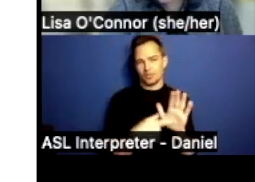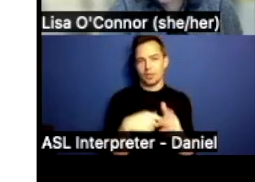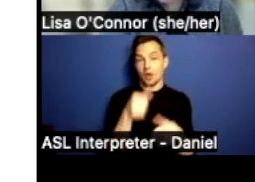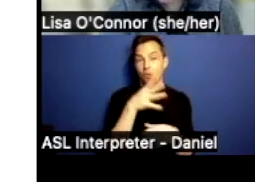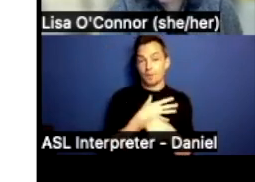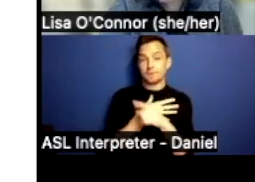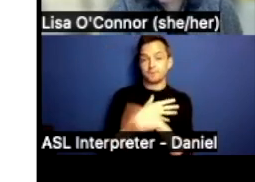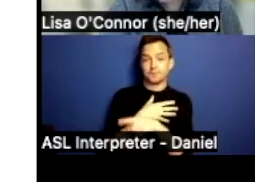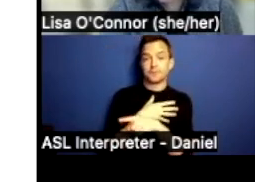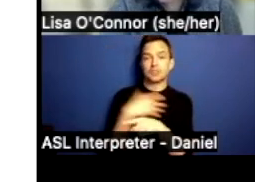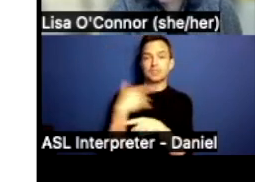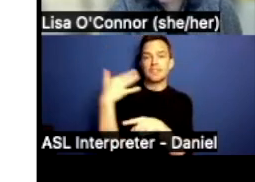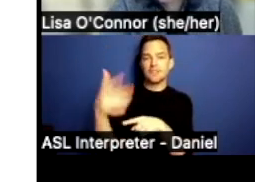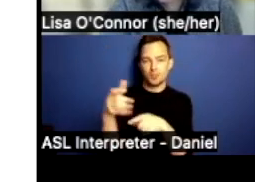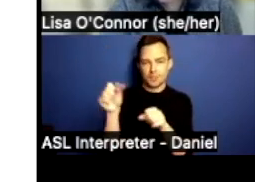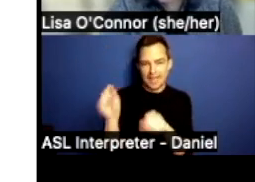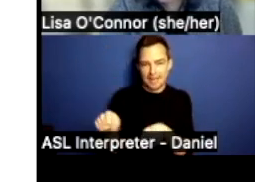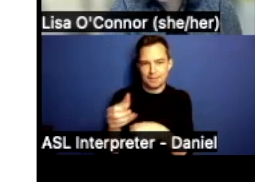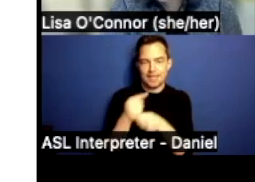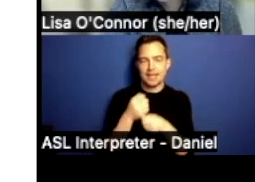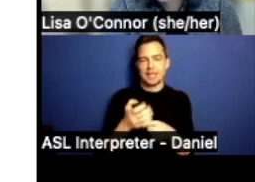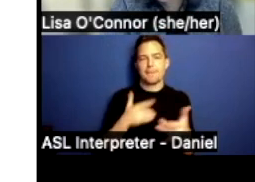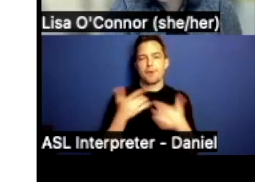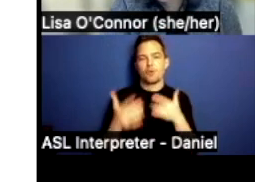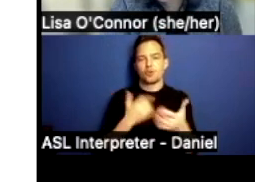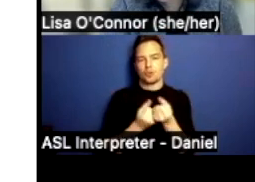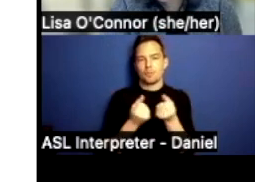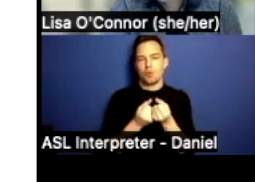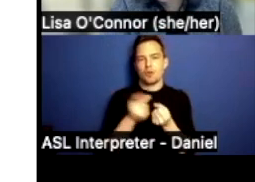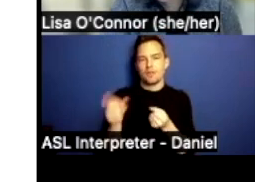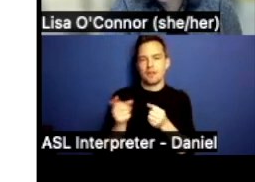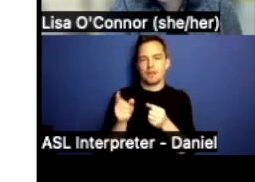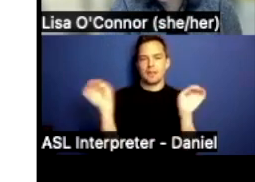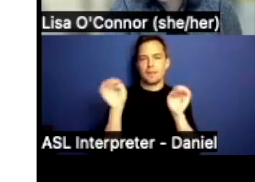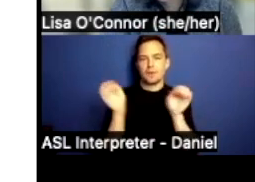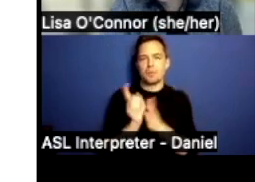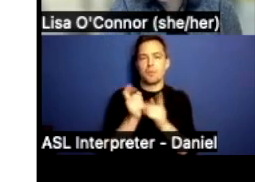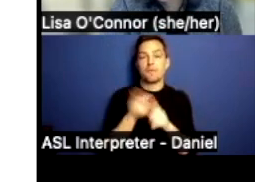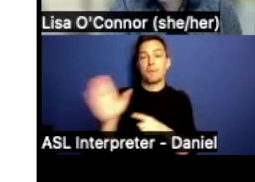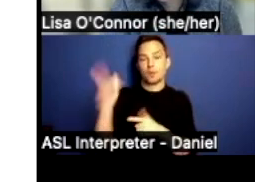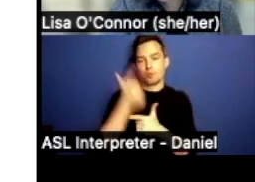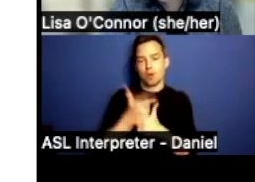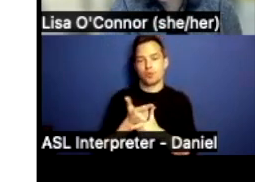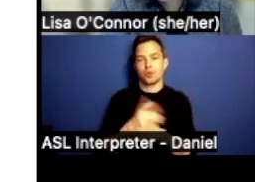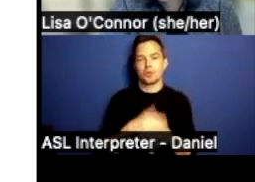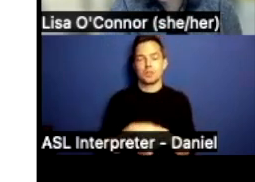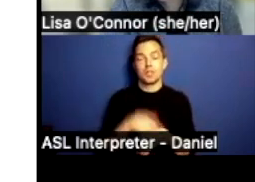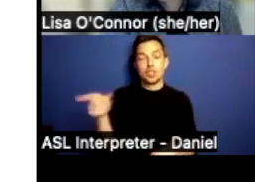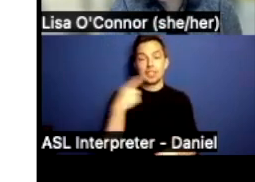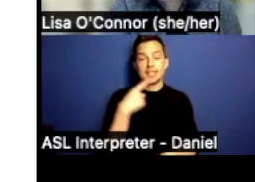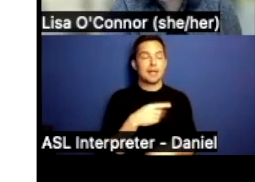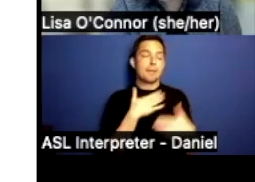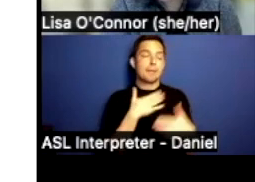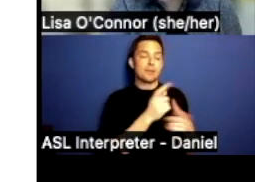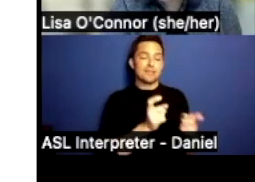who eventually was able to receive emotional support at the emergency moment from her brother. She said, "He gave me the